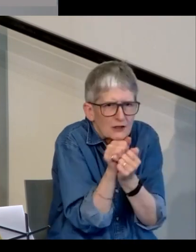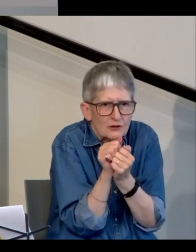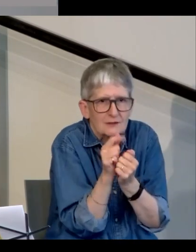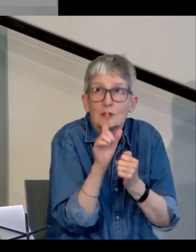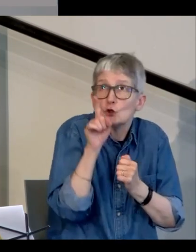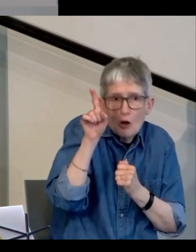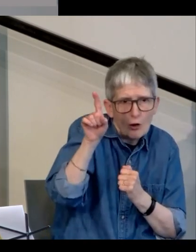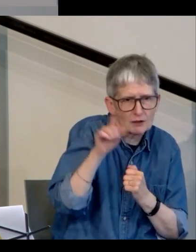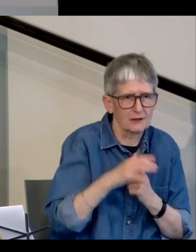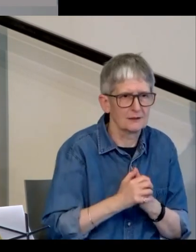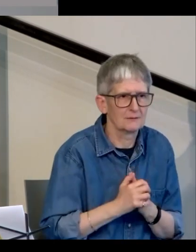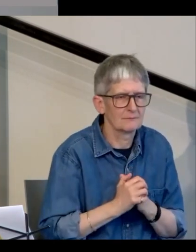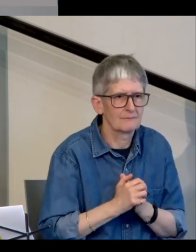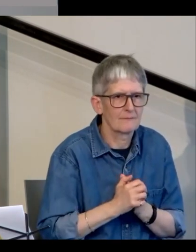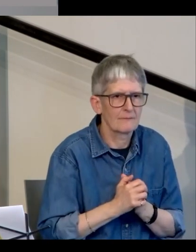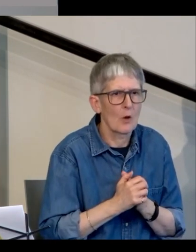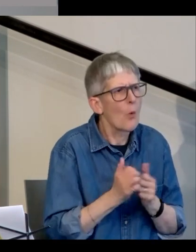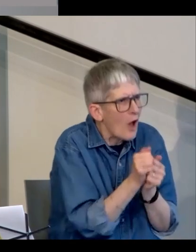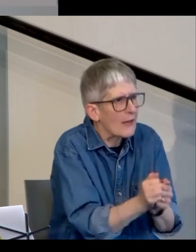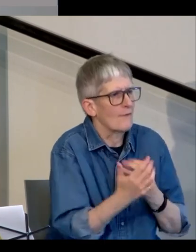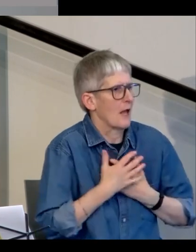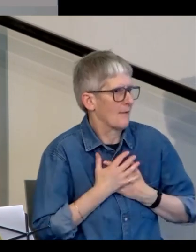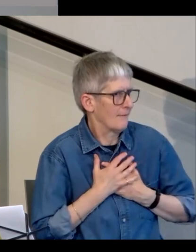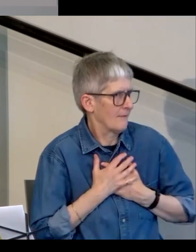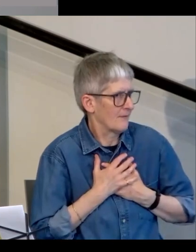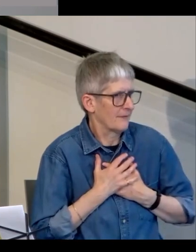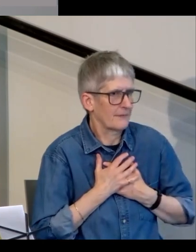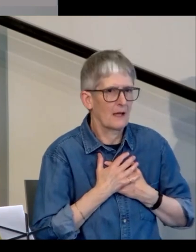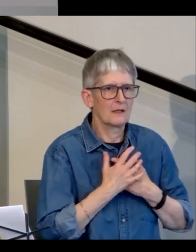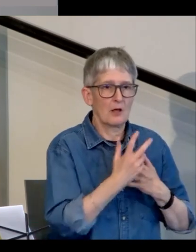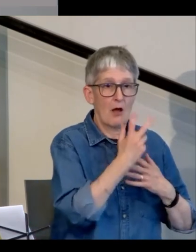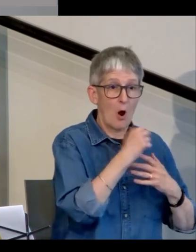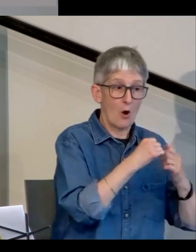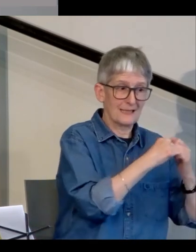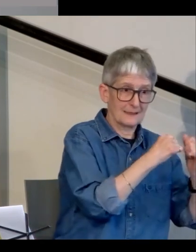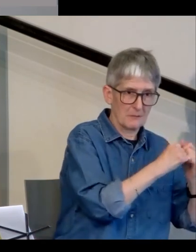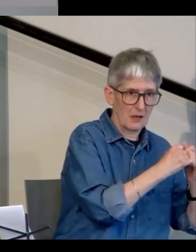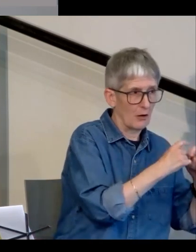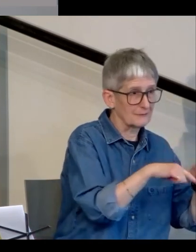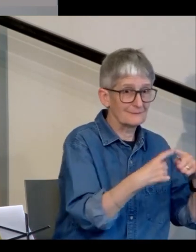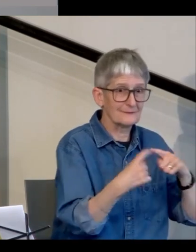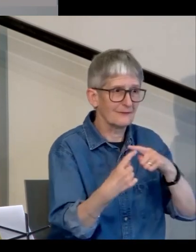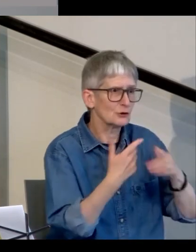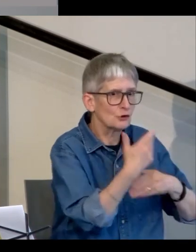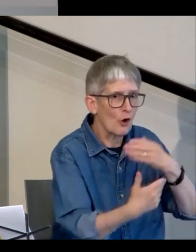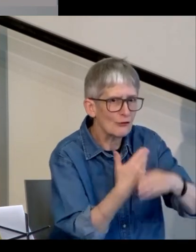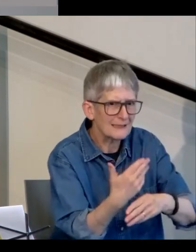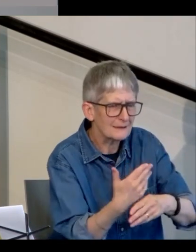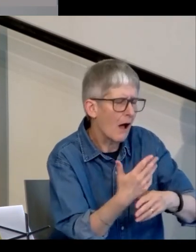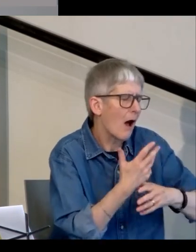of love. So the Old Testament is full of God's consuming love for his